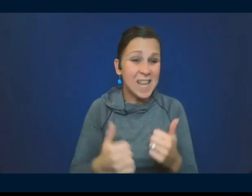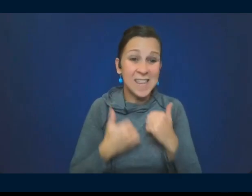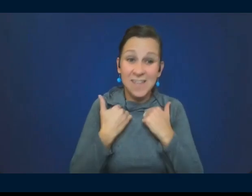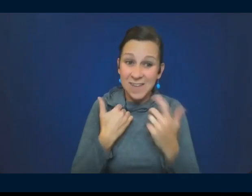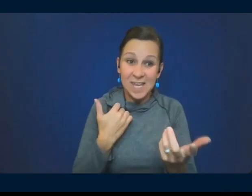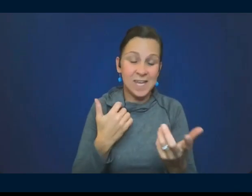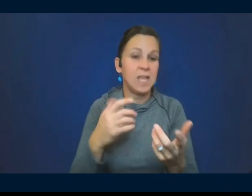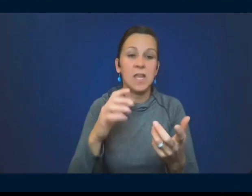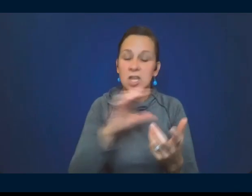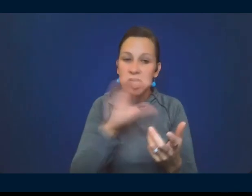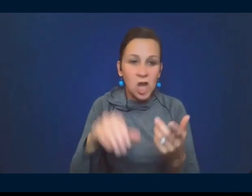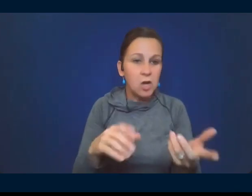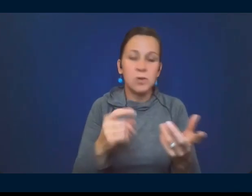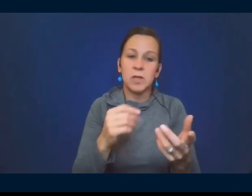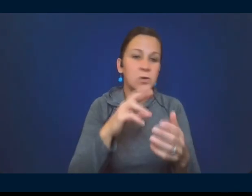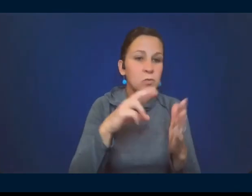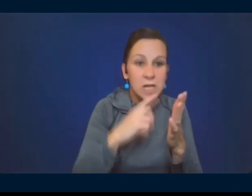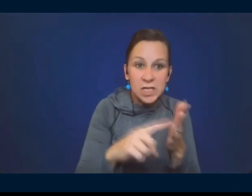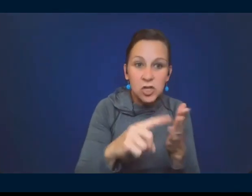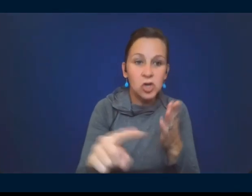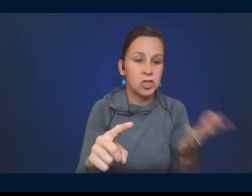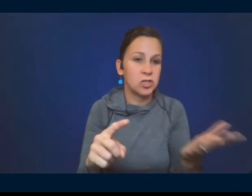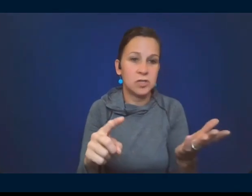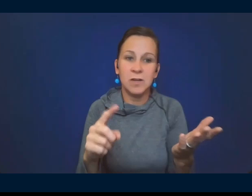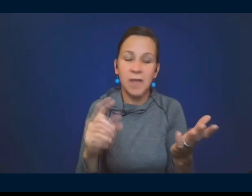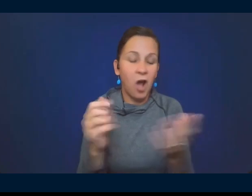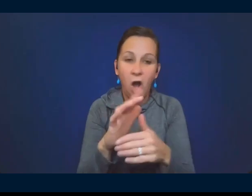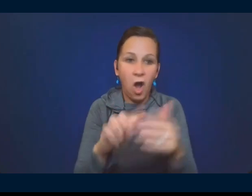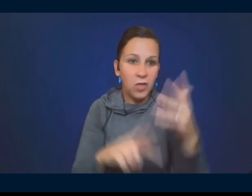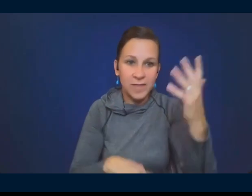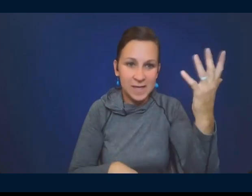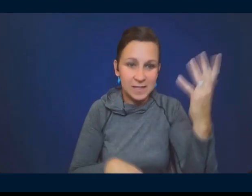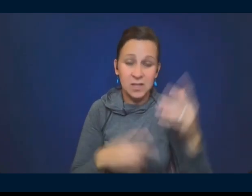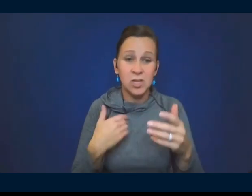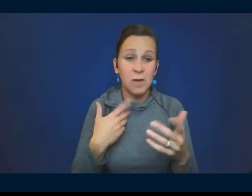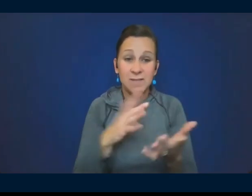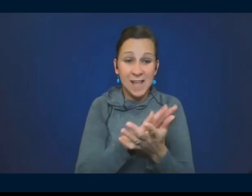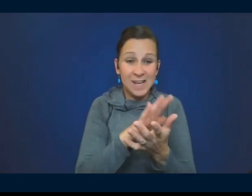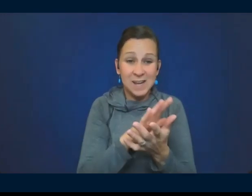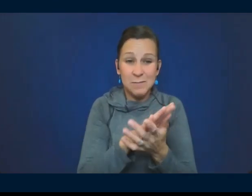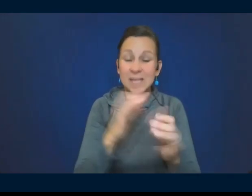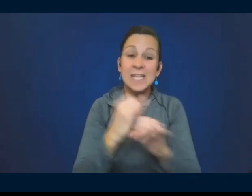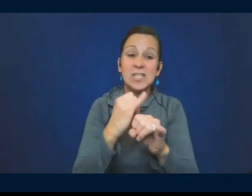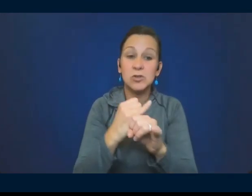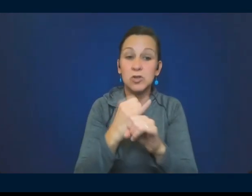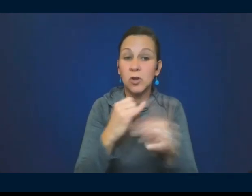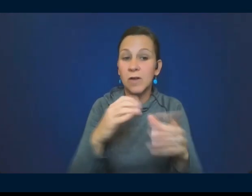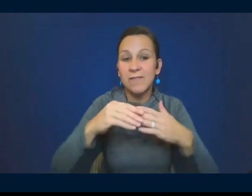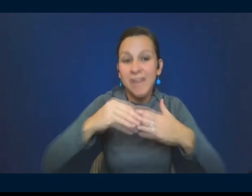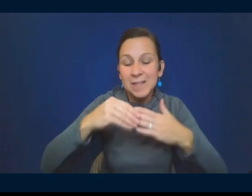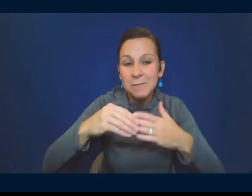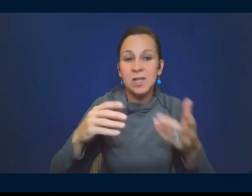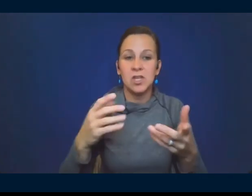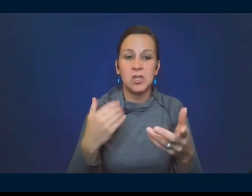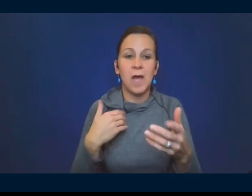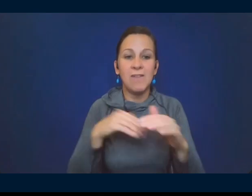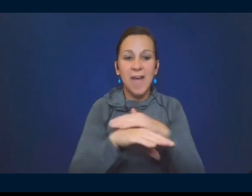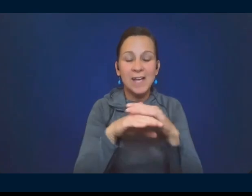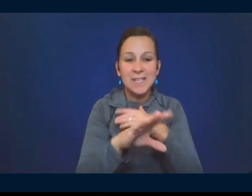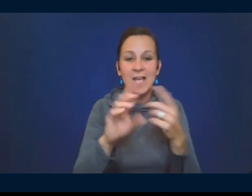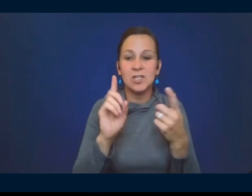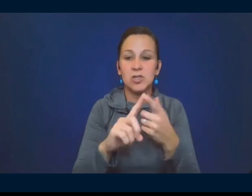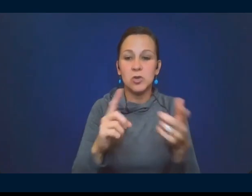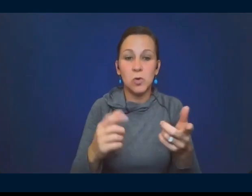research, all the things. You have these academic and institutional flexibility study groups. You have access to